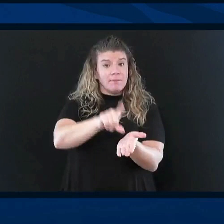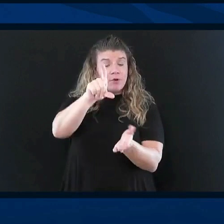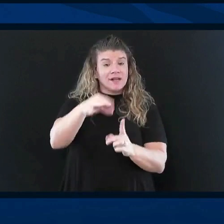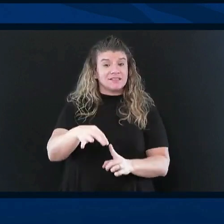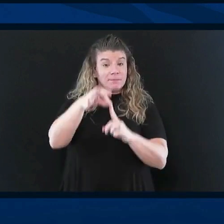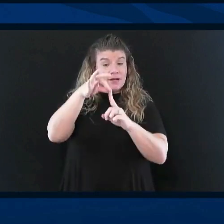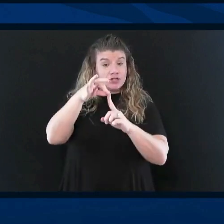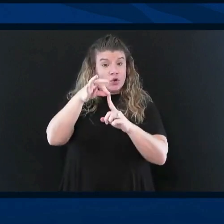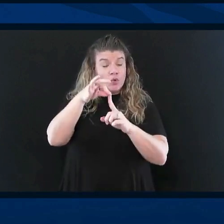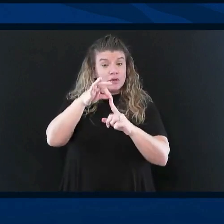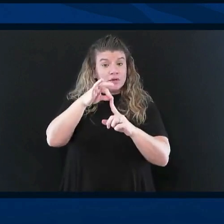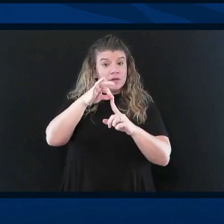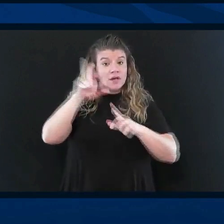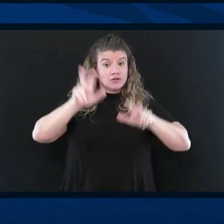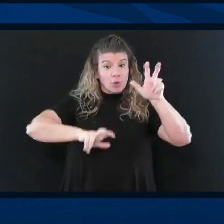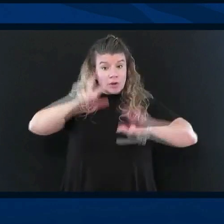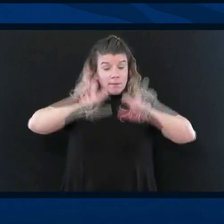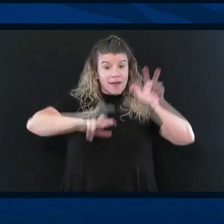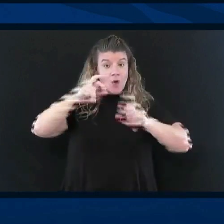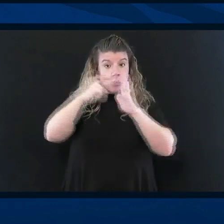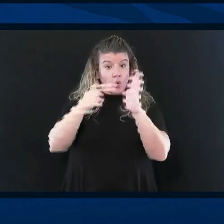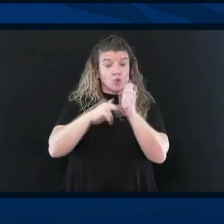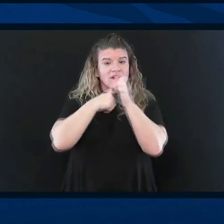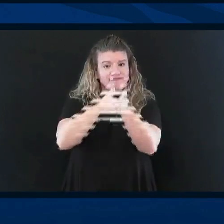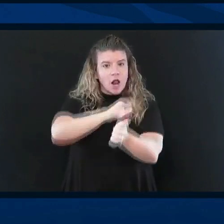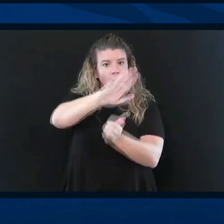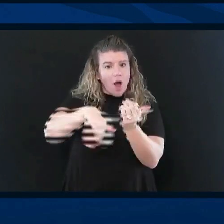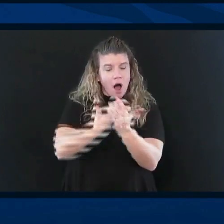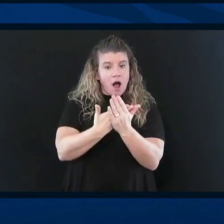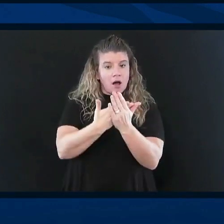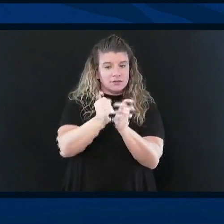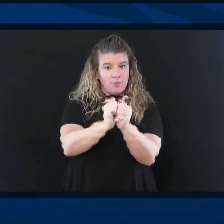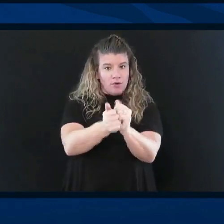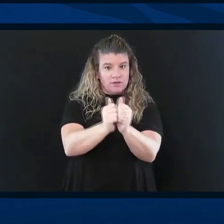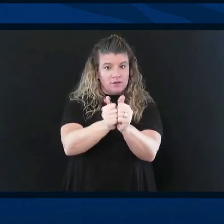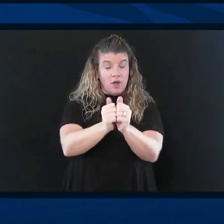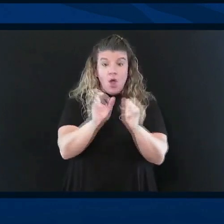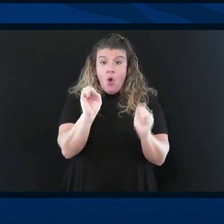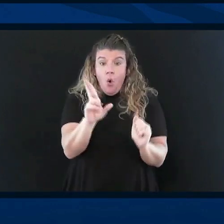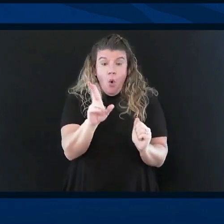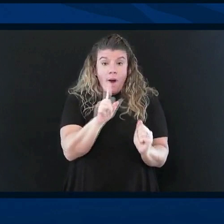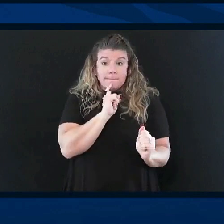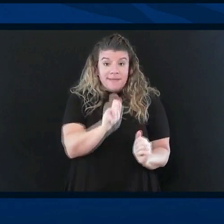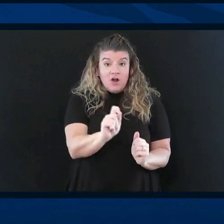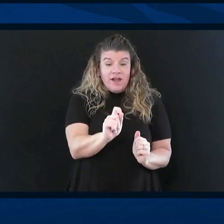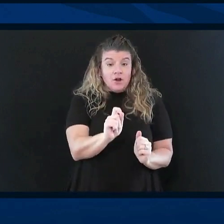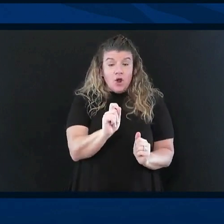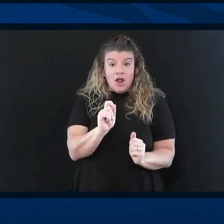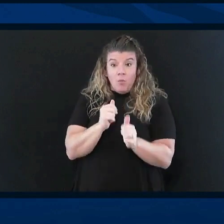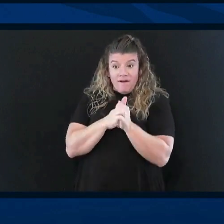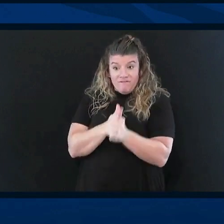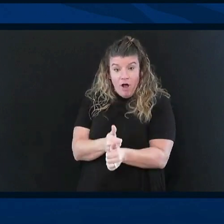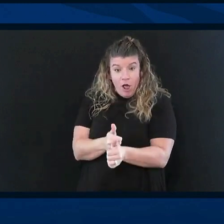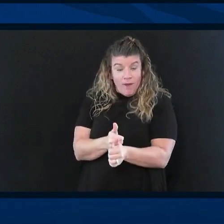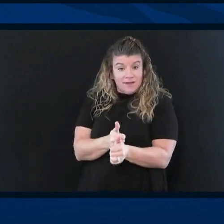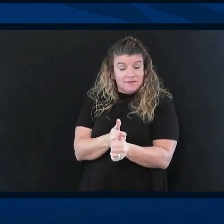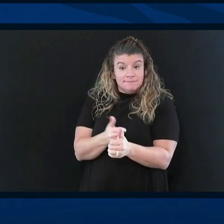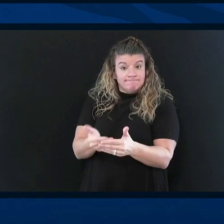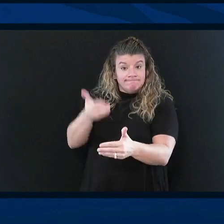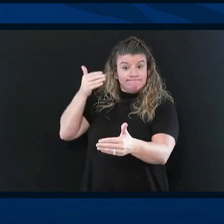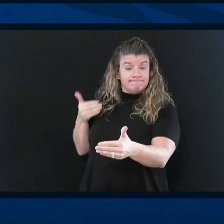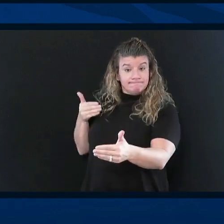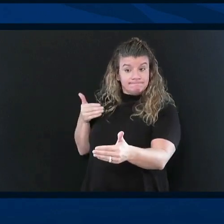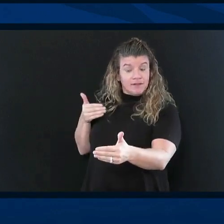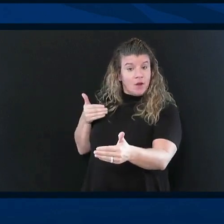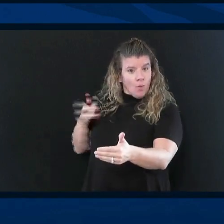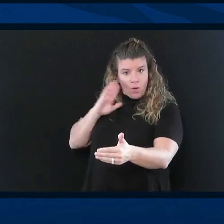different scenarios and circumstances for all sports, or just say, this is what we've been following since the start of the season. This